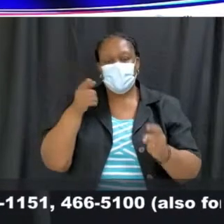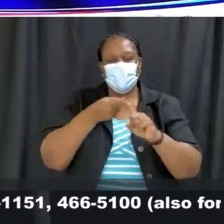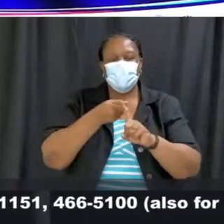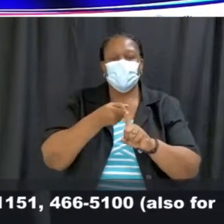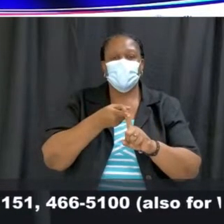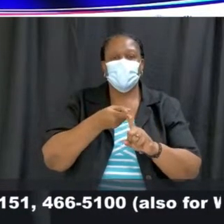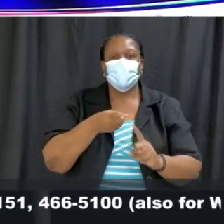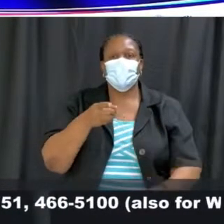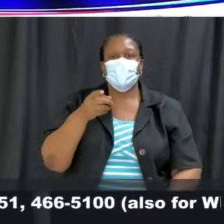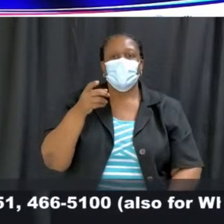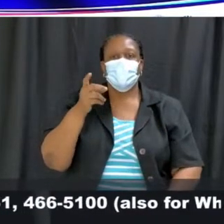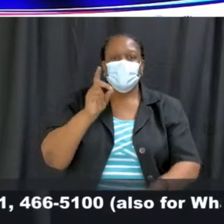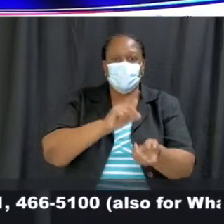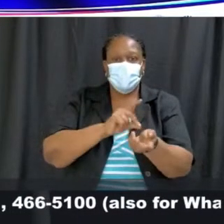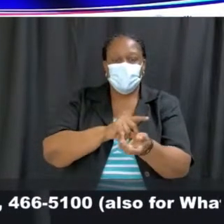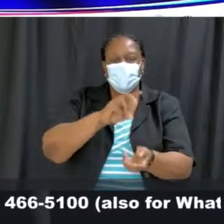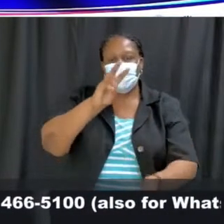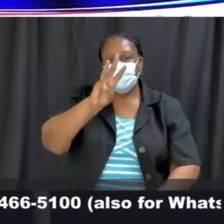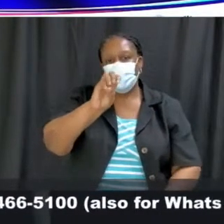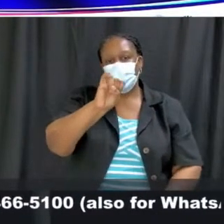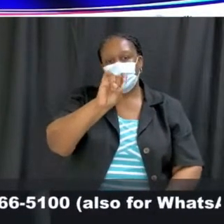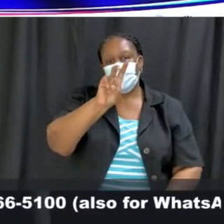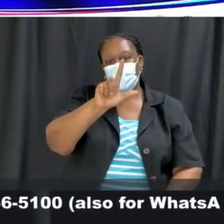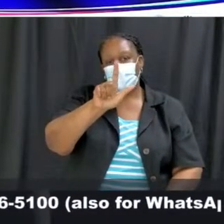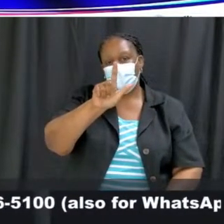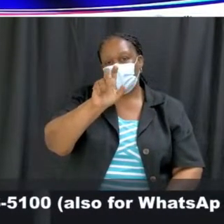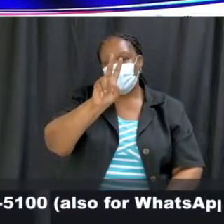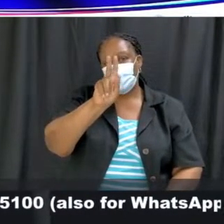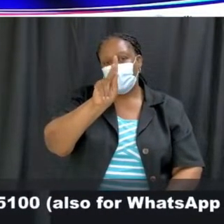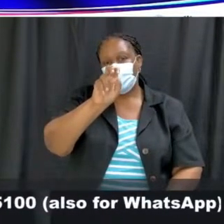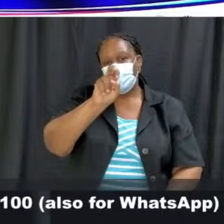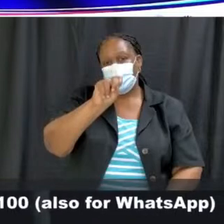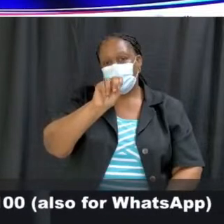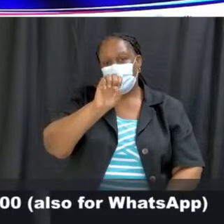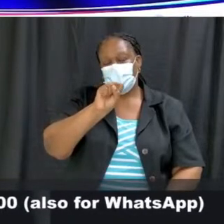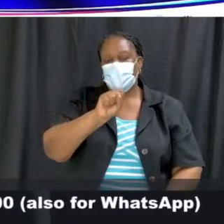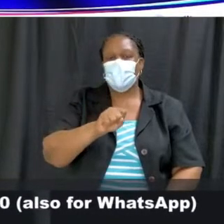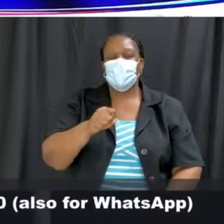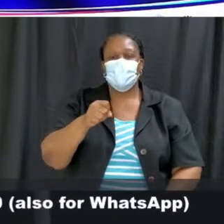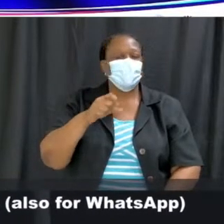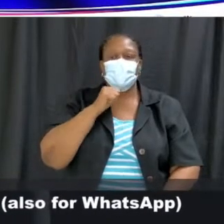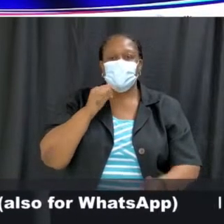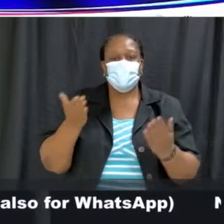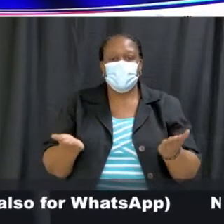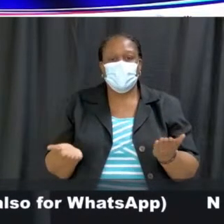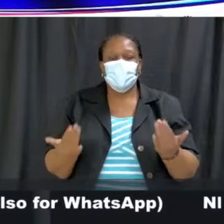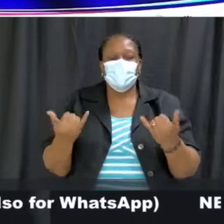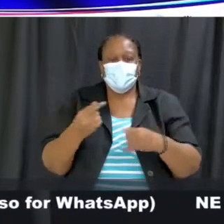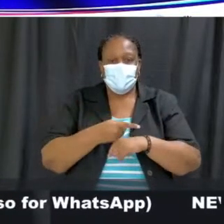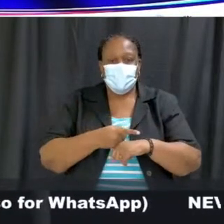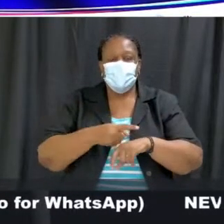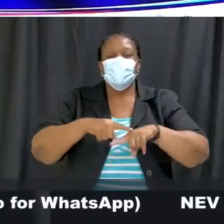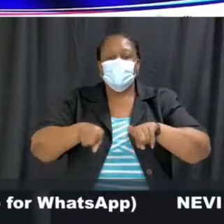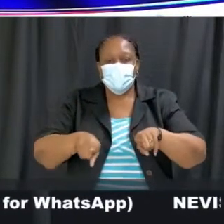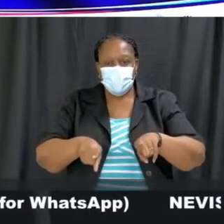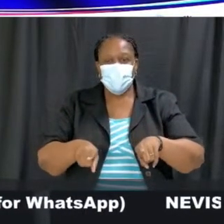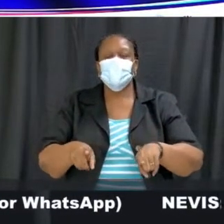Staff, who I know has joined us via the television.